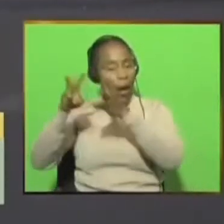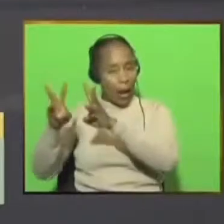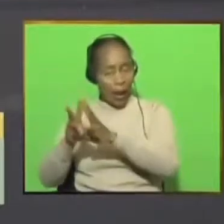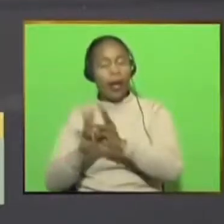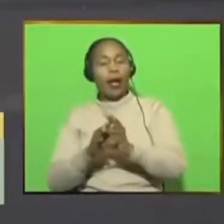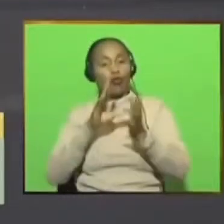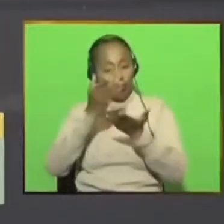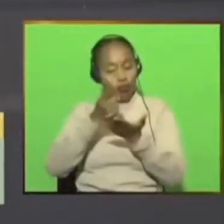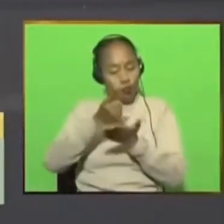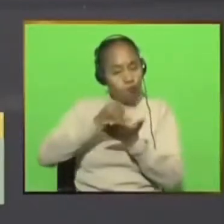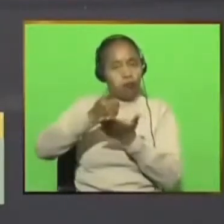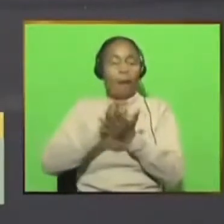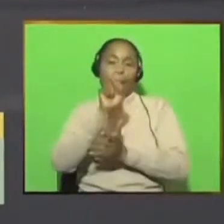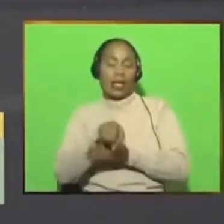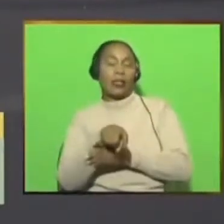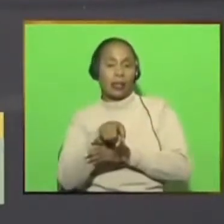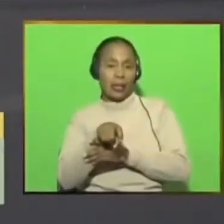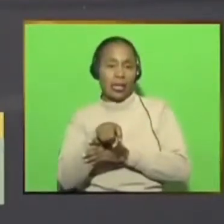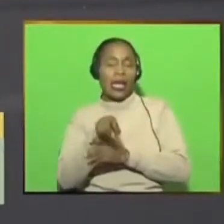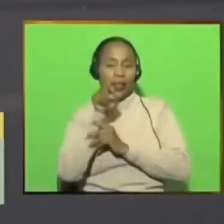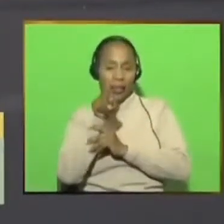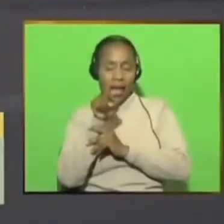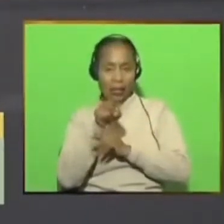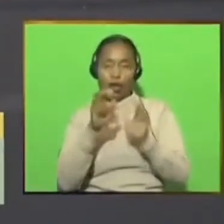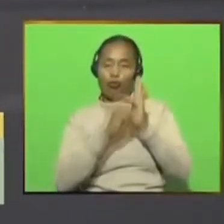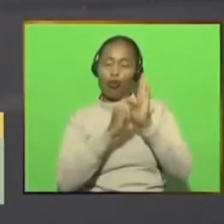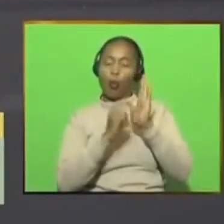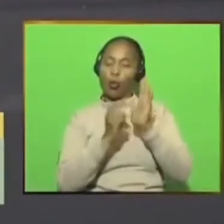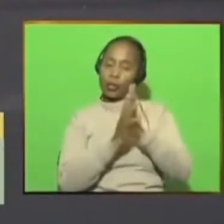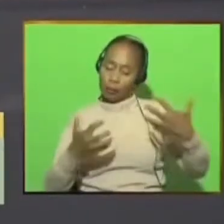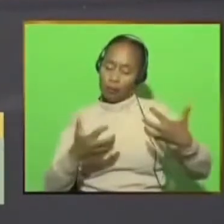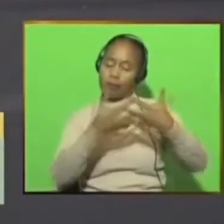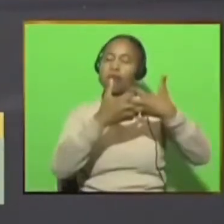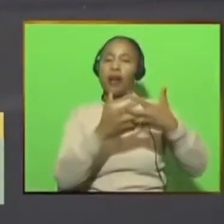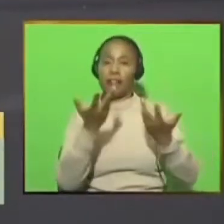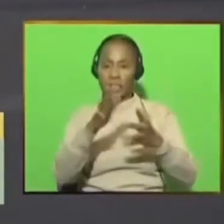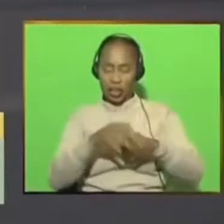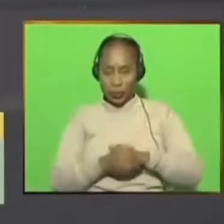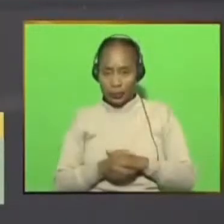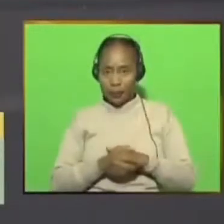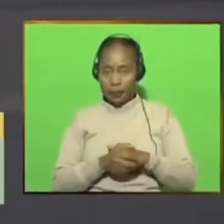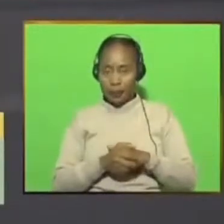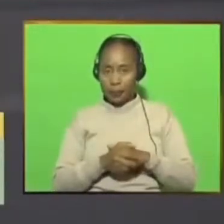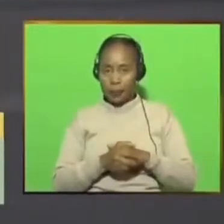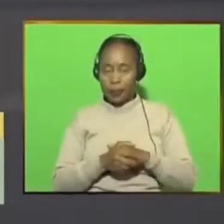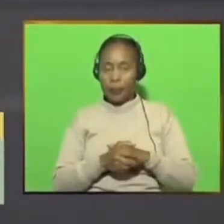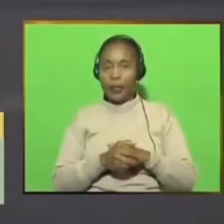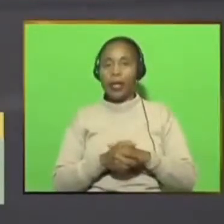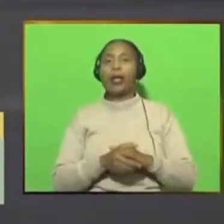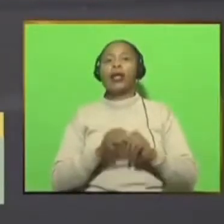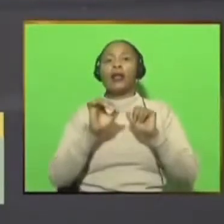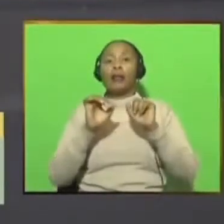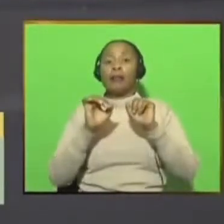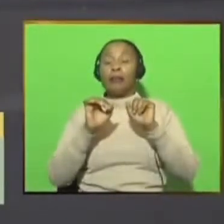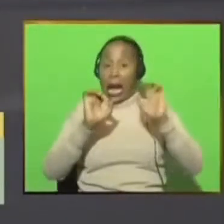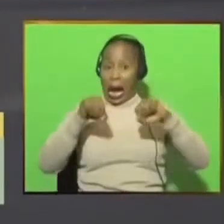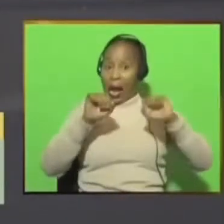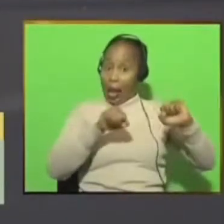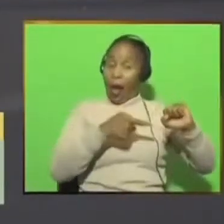desirable in a particular case, the presiding officer may permit a discussion of the question and may limit